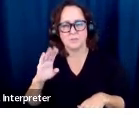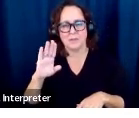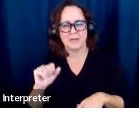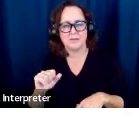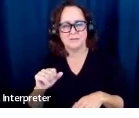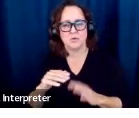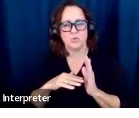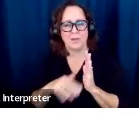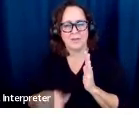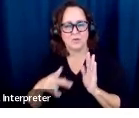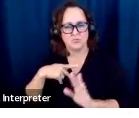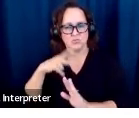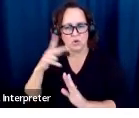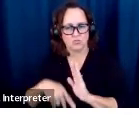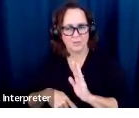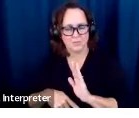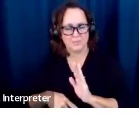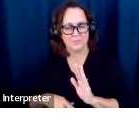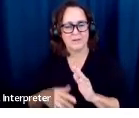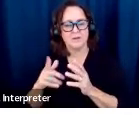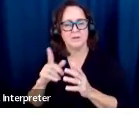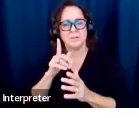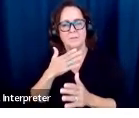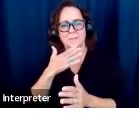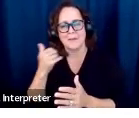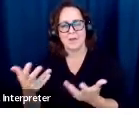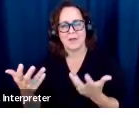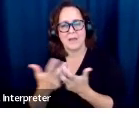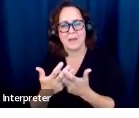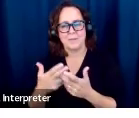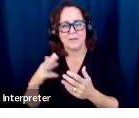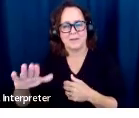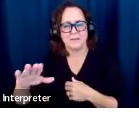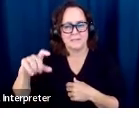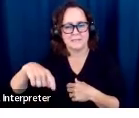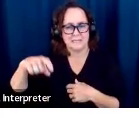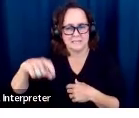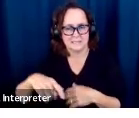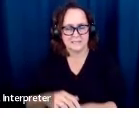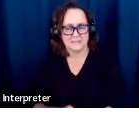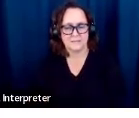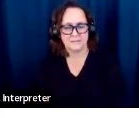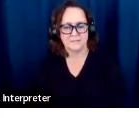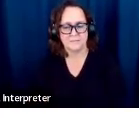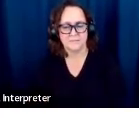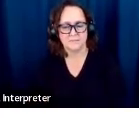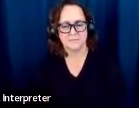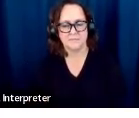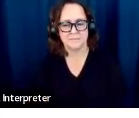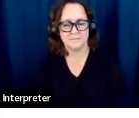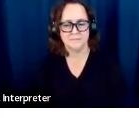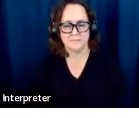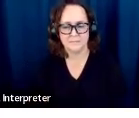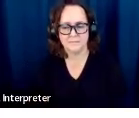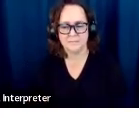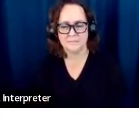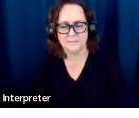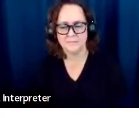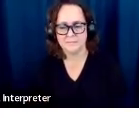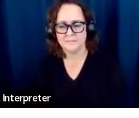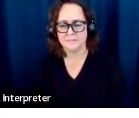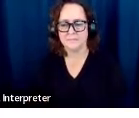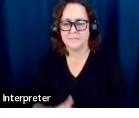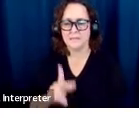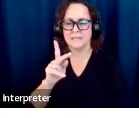program, that can accommodate the participant's needs. So, Elian, I think what Kerry says is